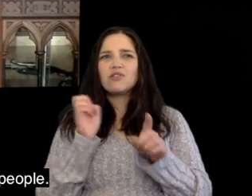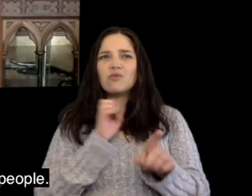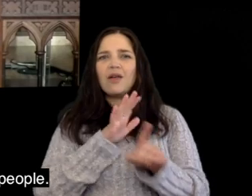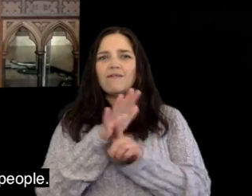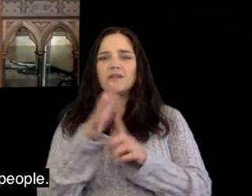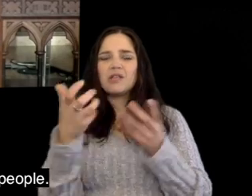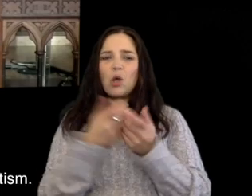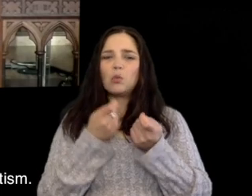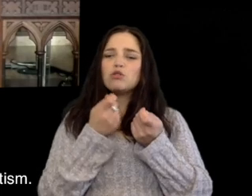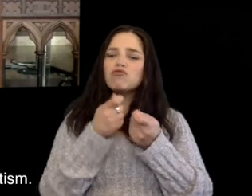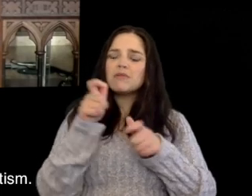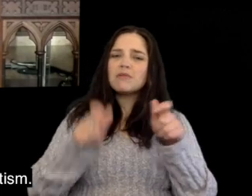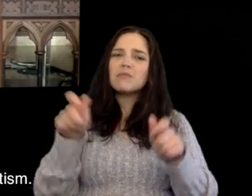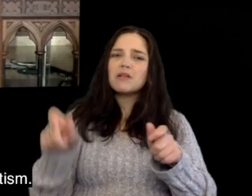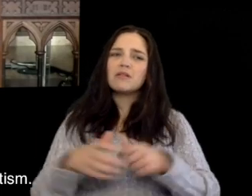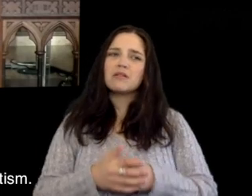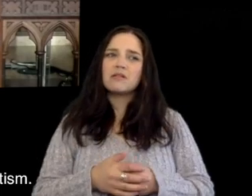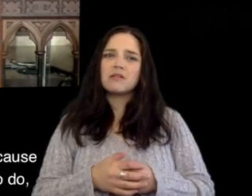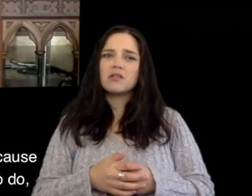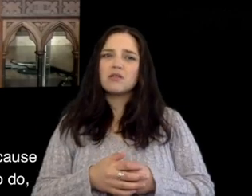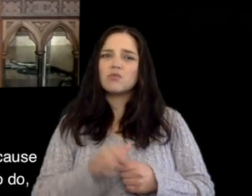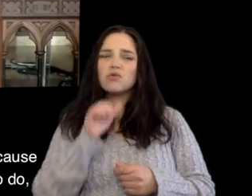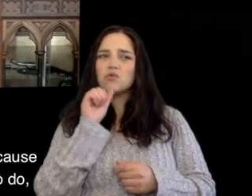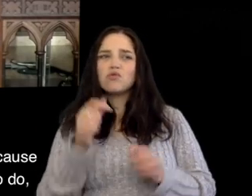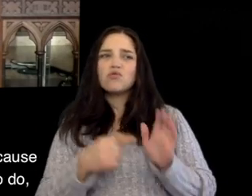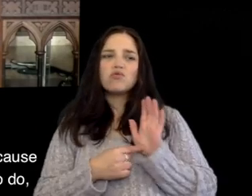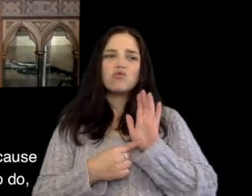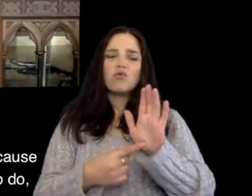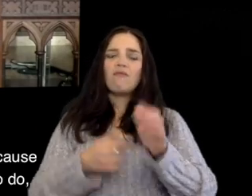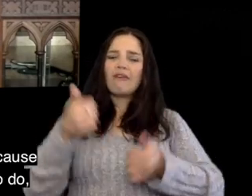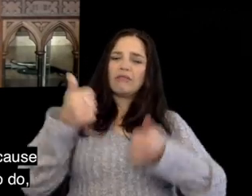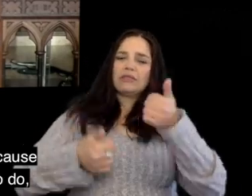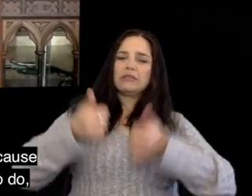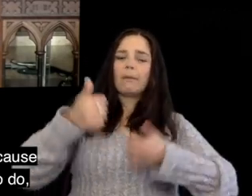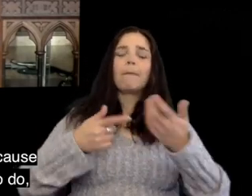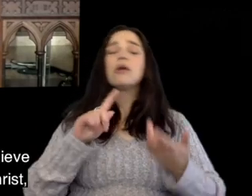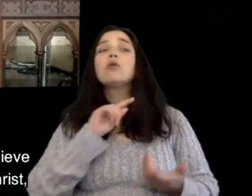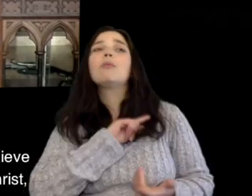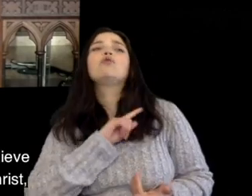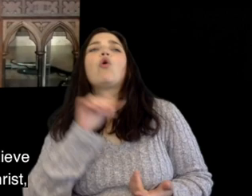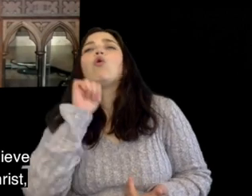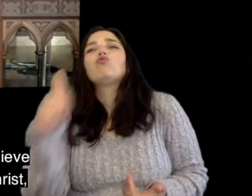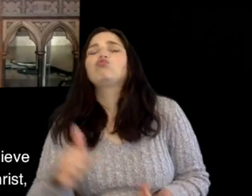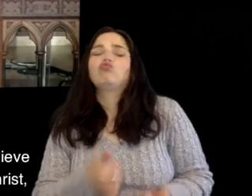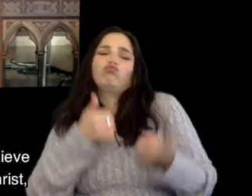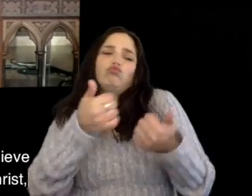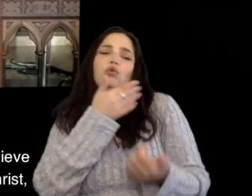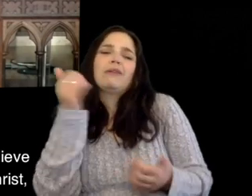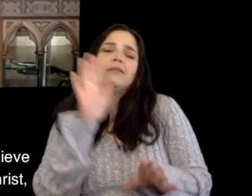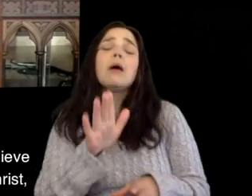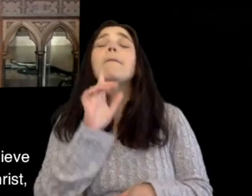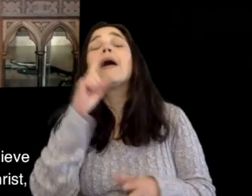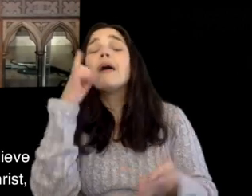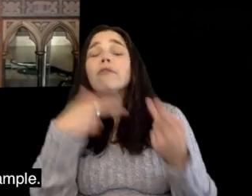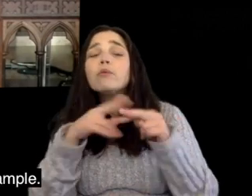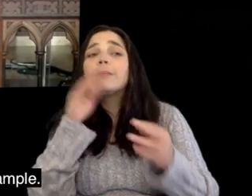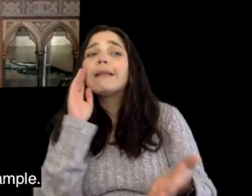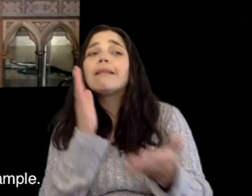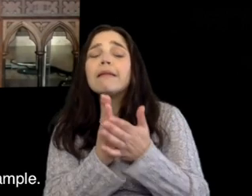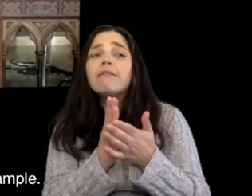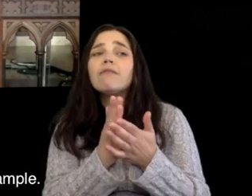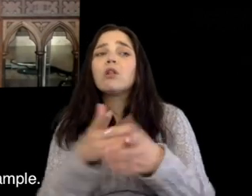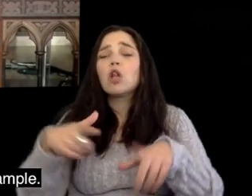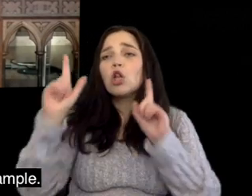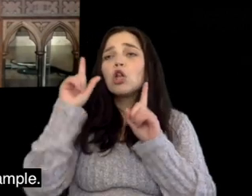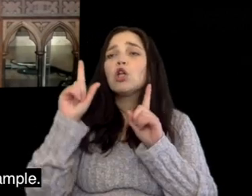influence how we treat people. We don't show favoritism. And that's not just because it's not a nice thing to do. It's because if we believe in the